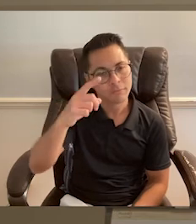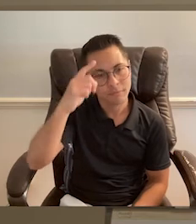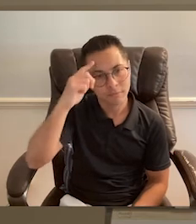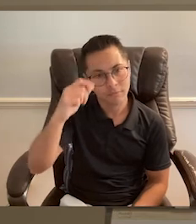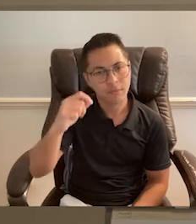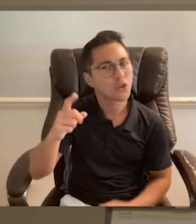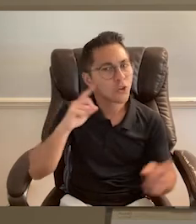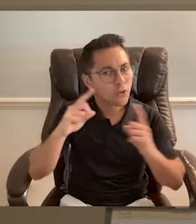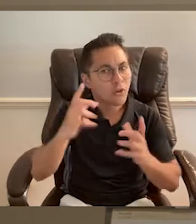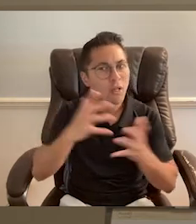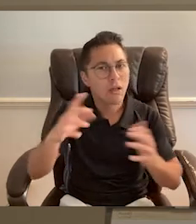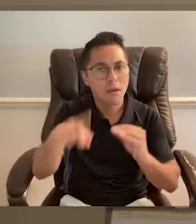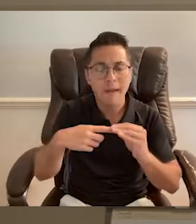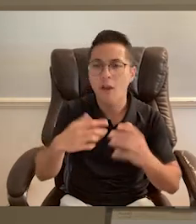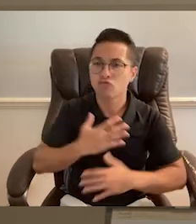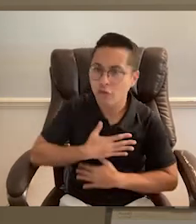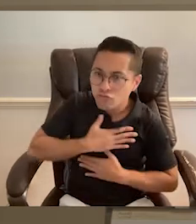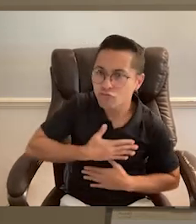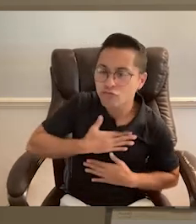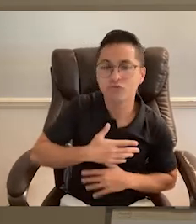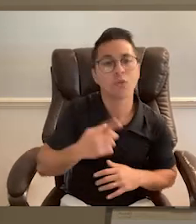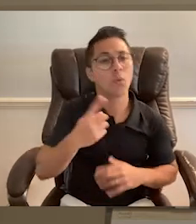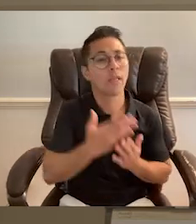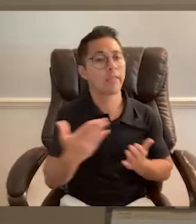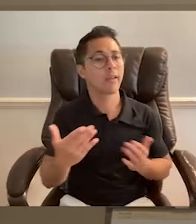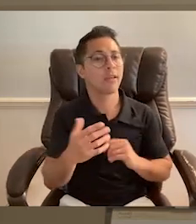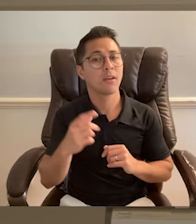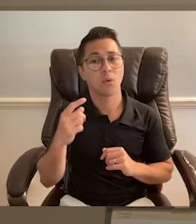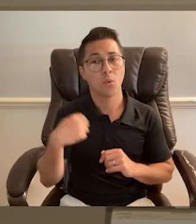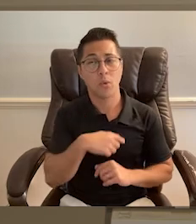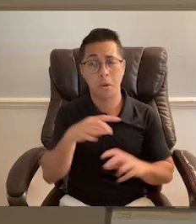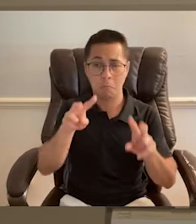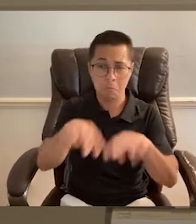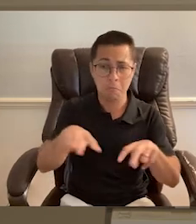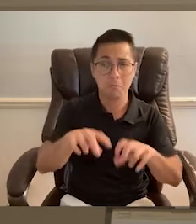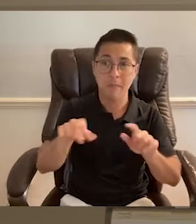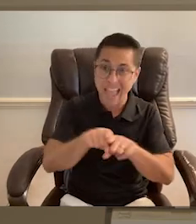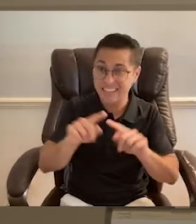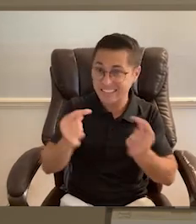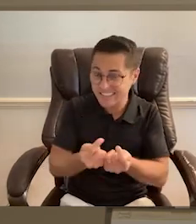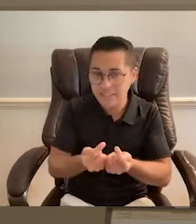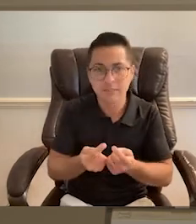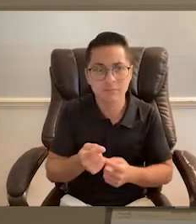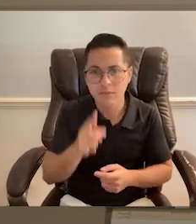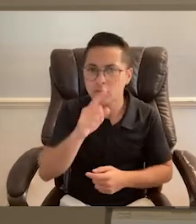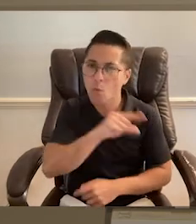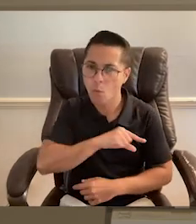there wasn't anything commercially available. So they came to us, and I always say this, reluctantly we said, okay,